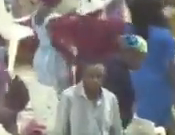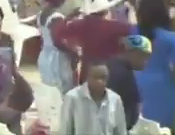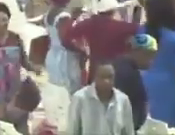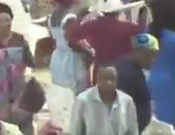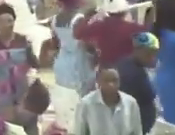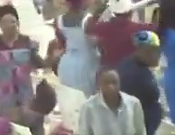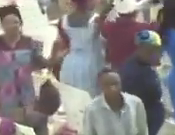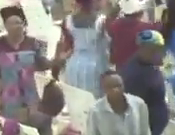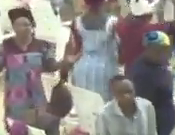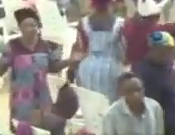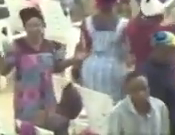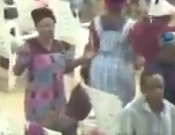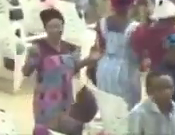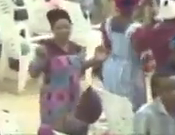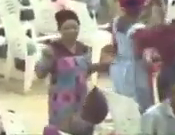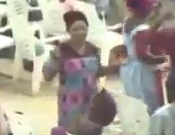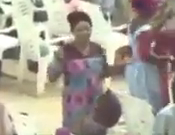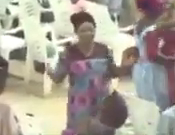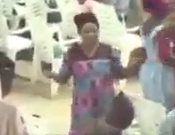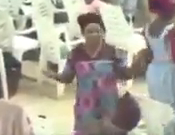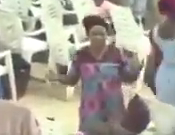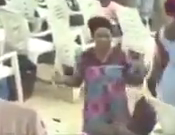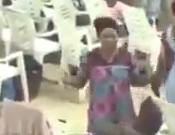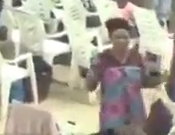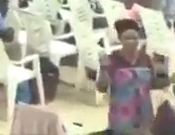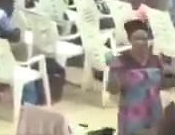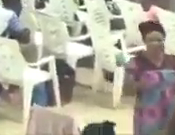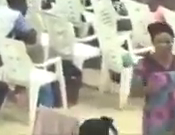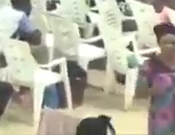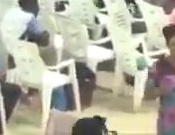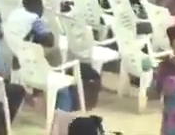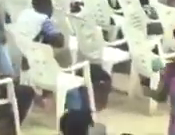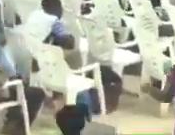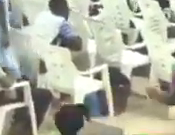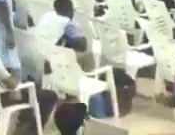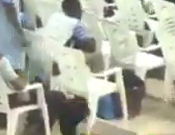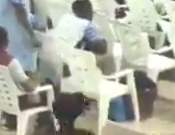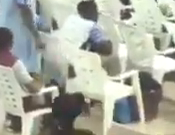He saved me and washed me with blood.